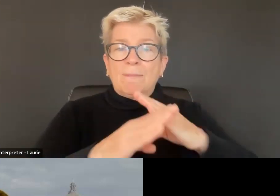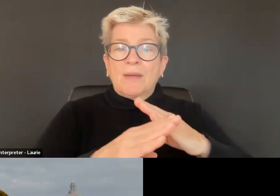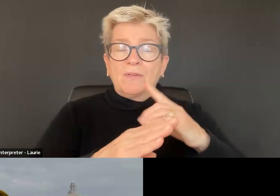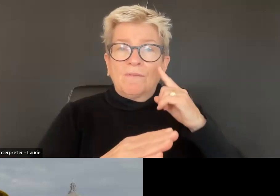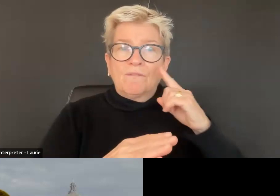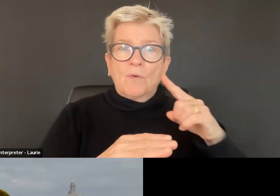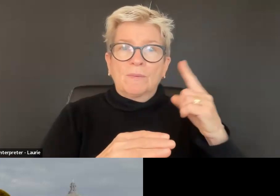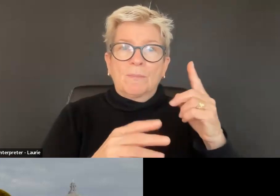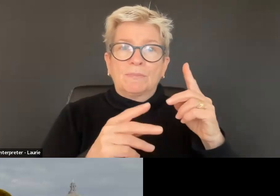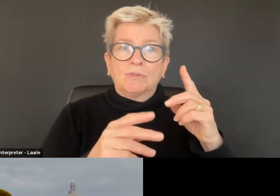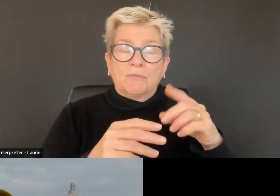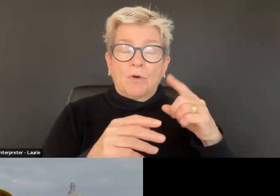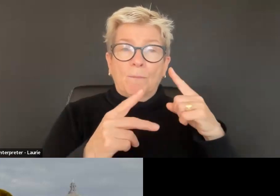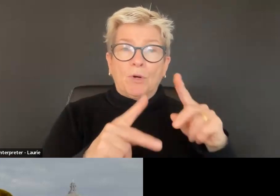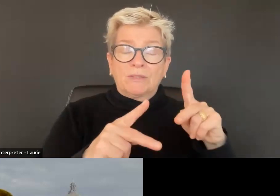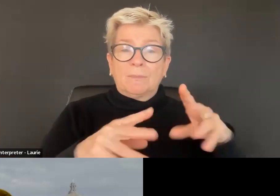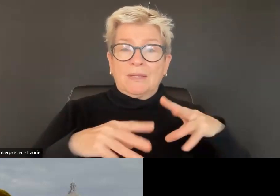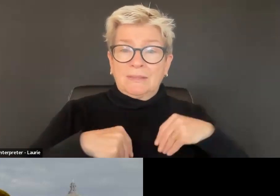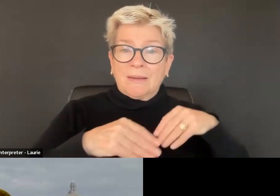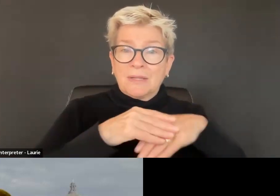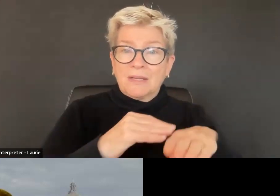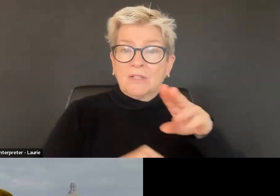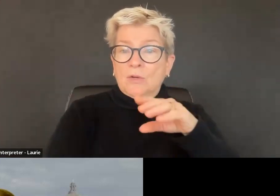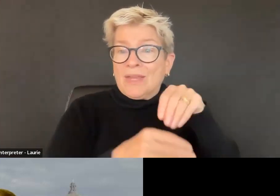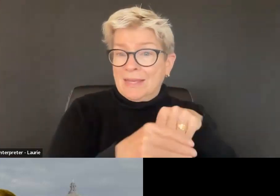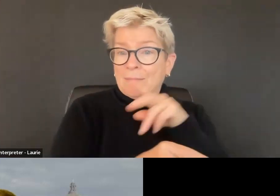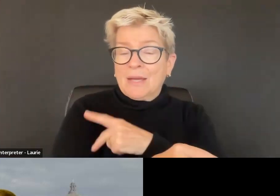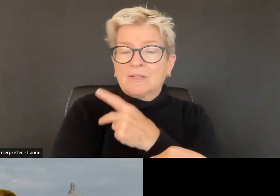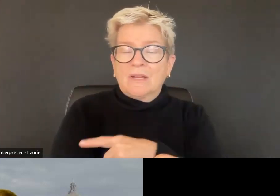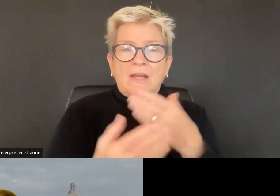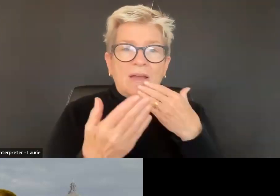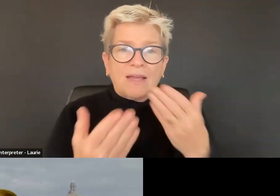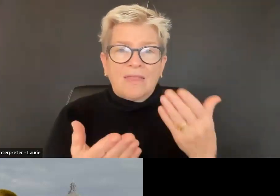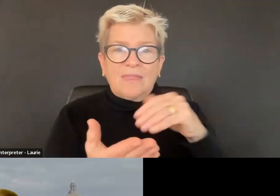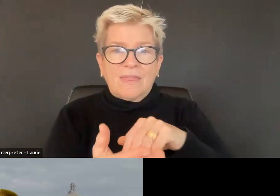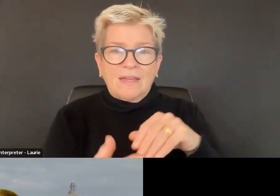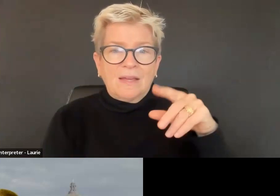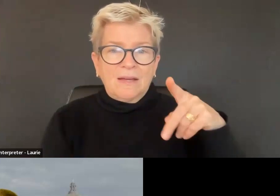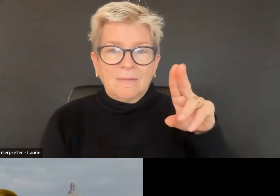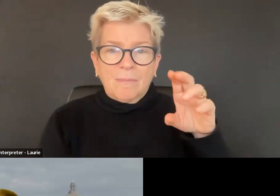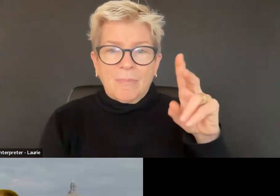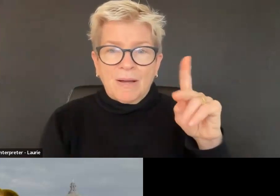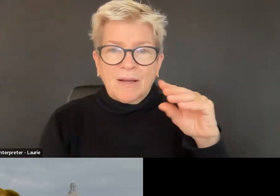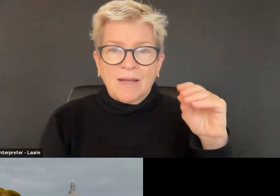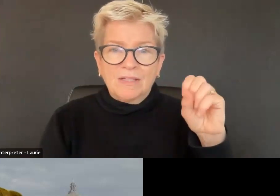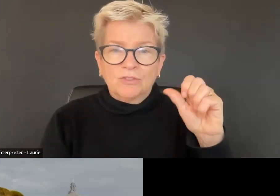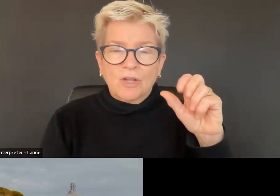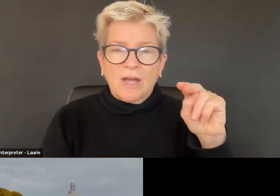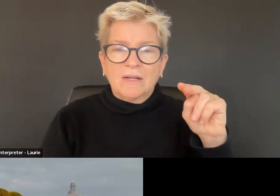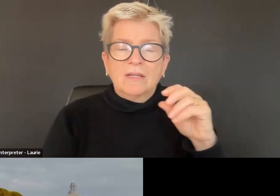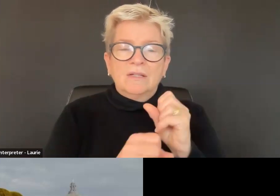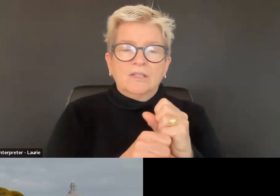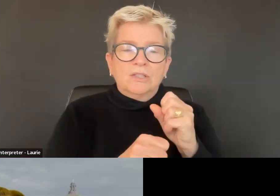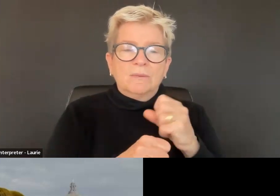into inpatient treatment. And I will thank Puck and Sean again. It is really about making sure that people, even if